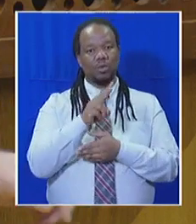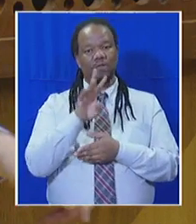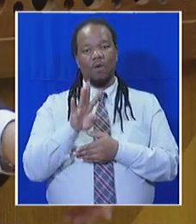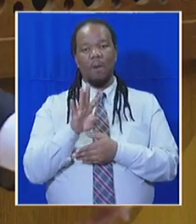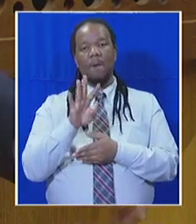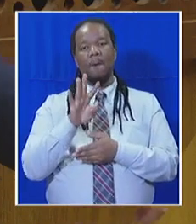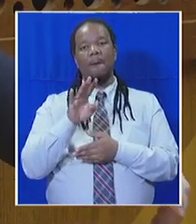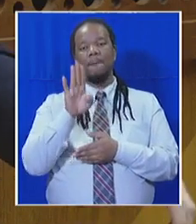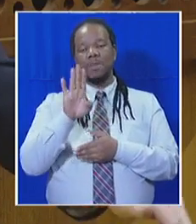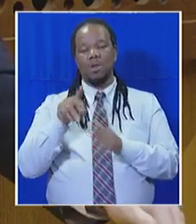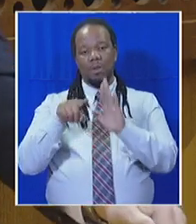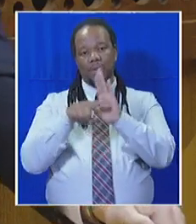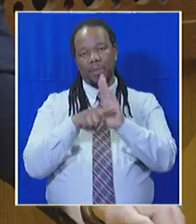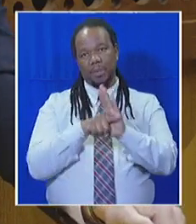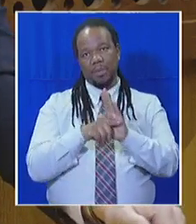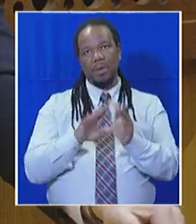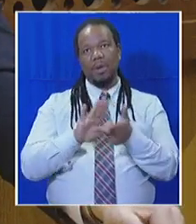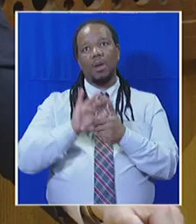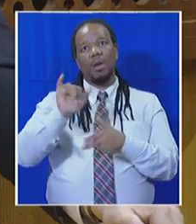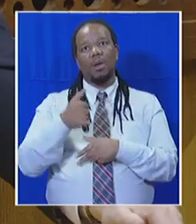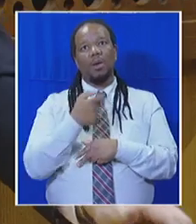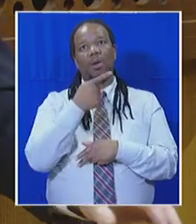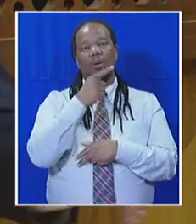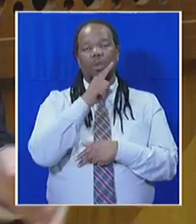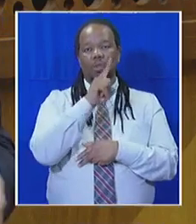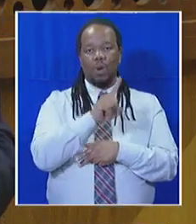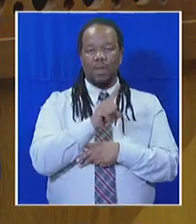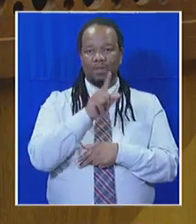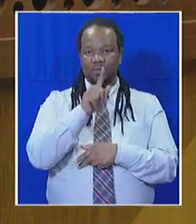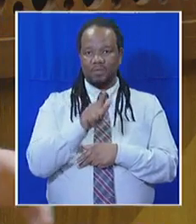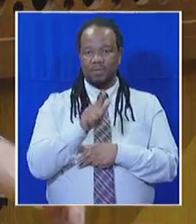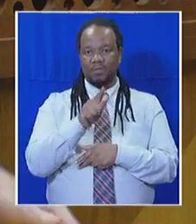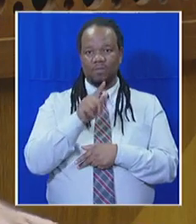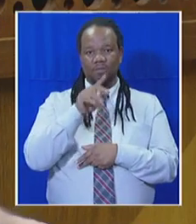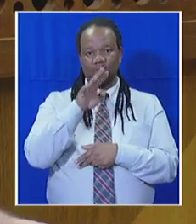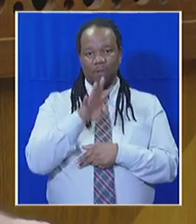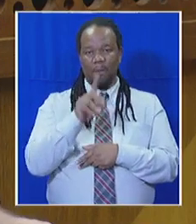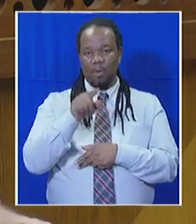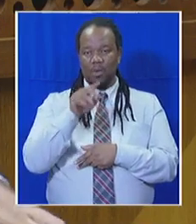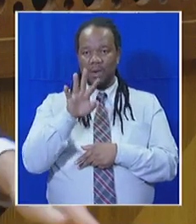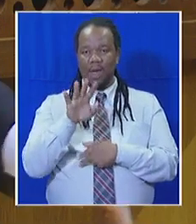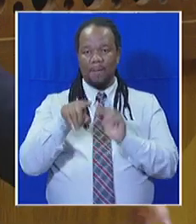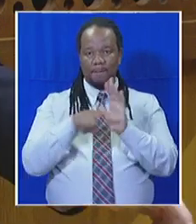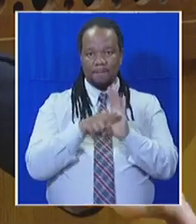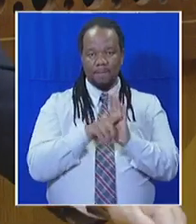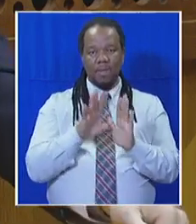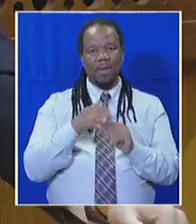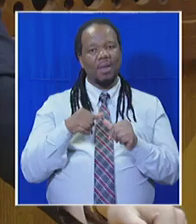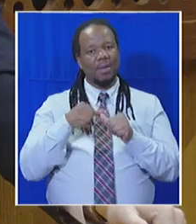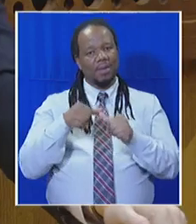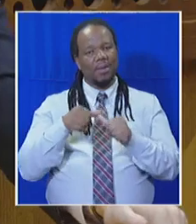the budget balance, where there's a deficit of 157.9 billion, contingent liabilities, which are now